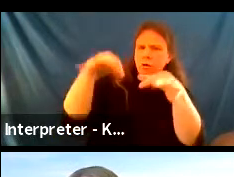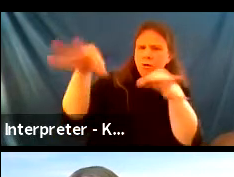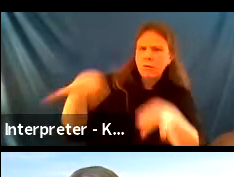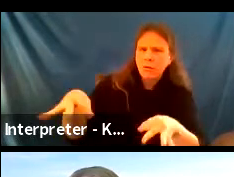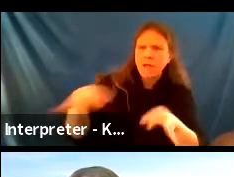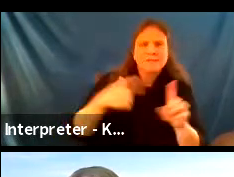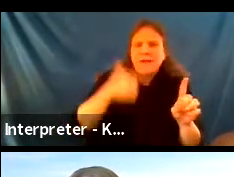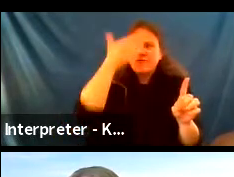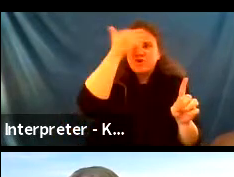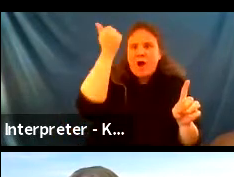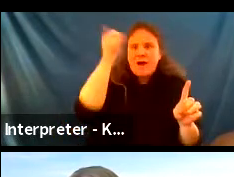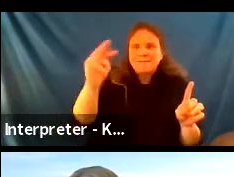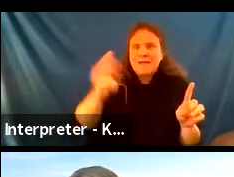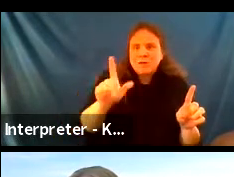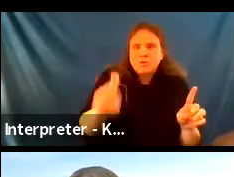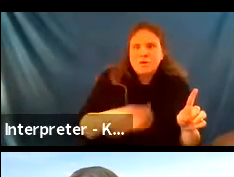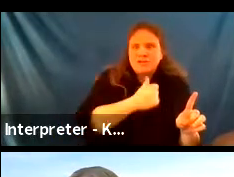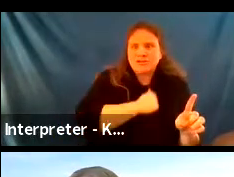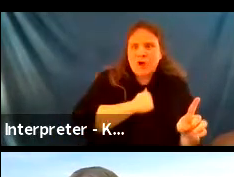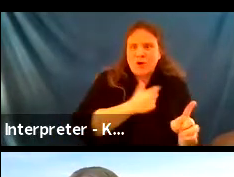question.